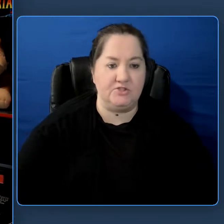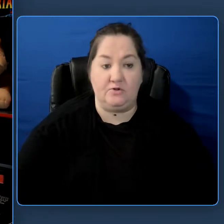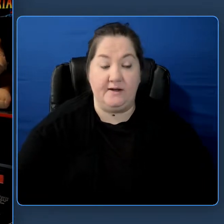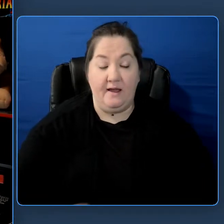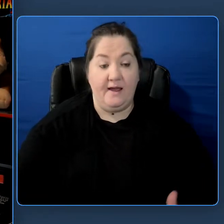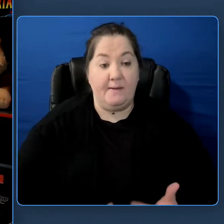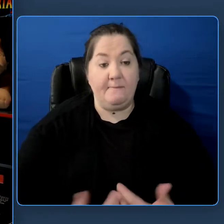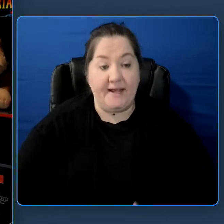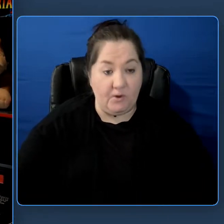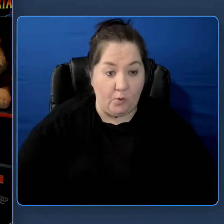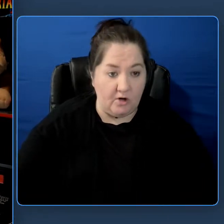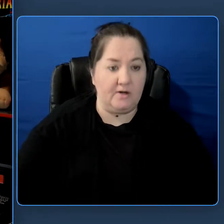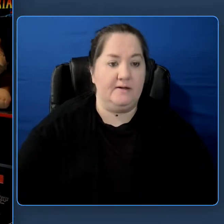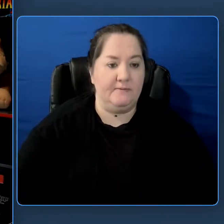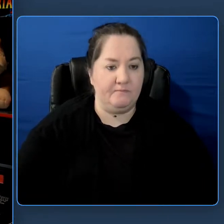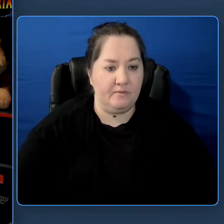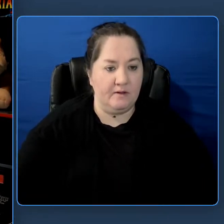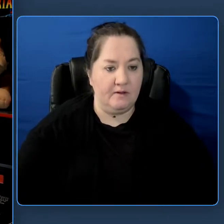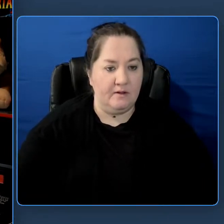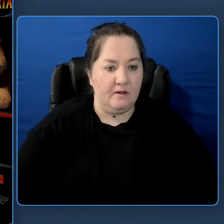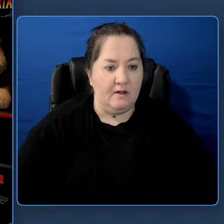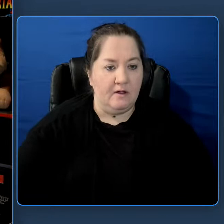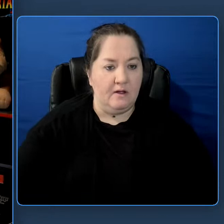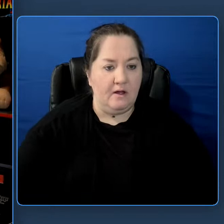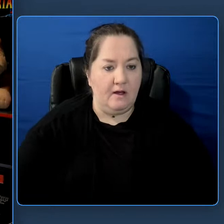have something visual and make it work.